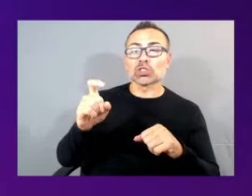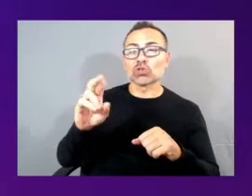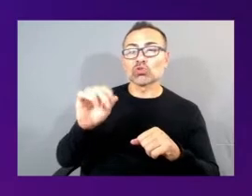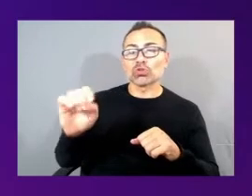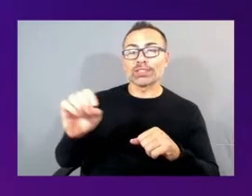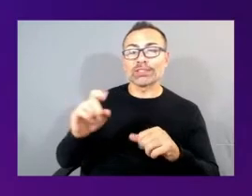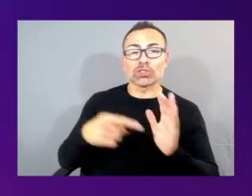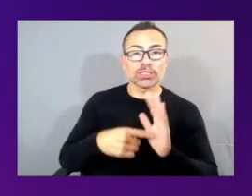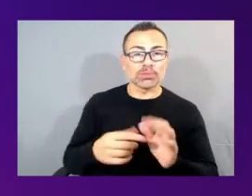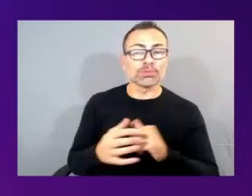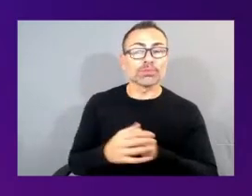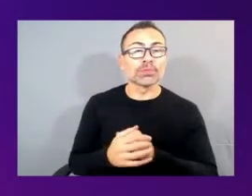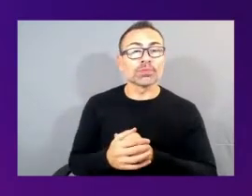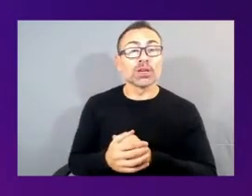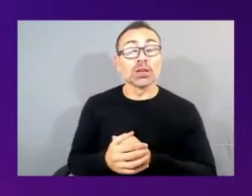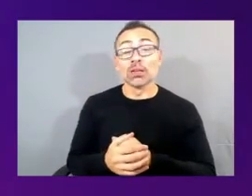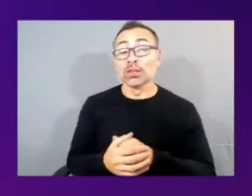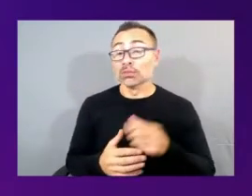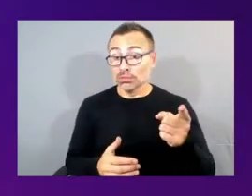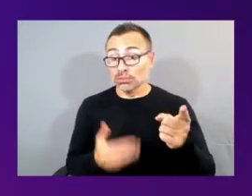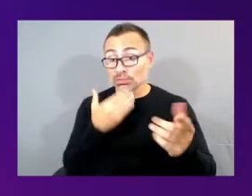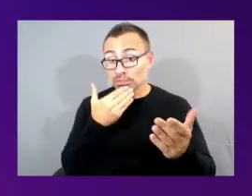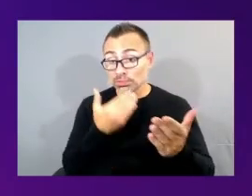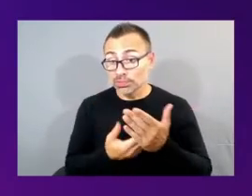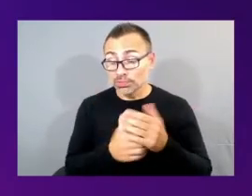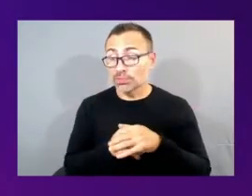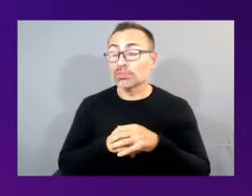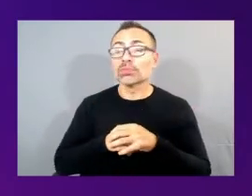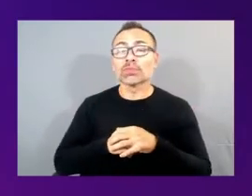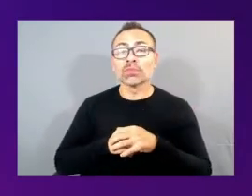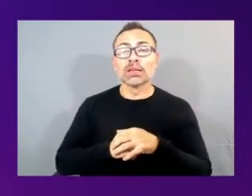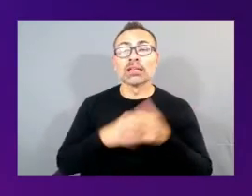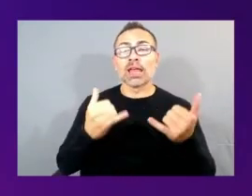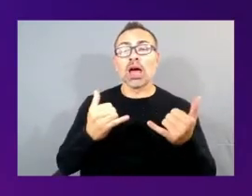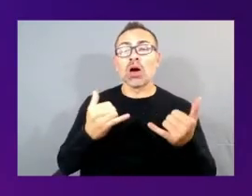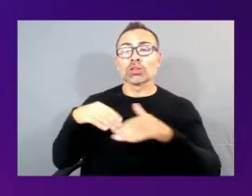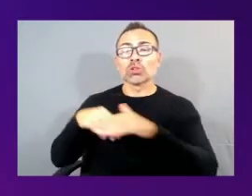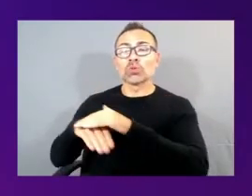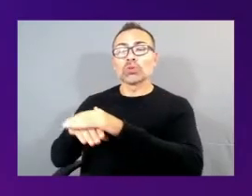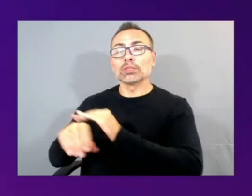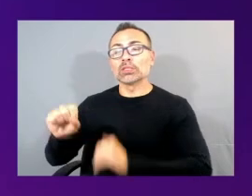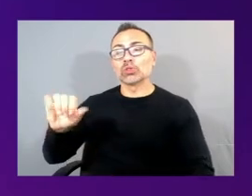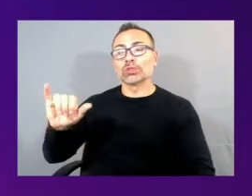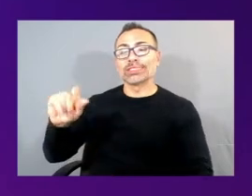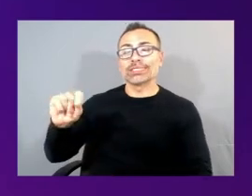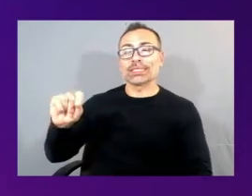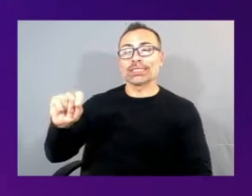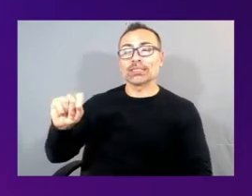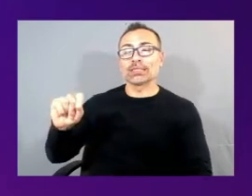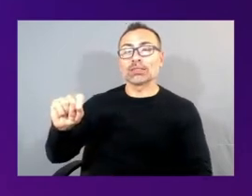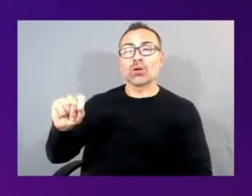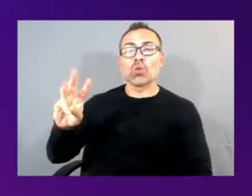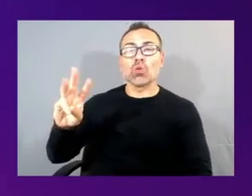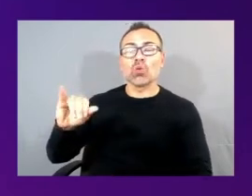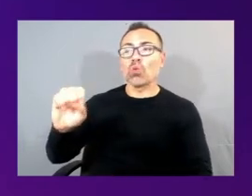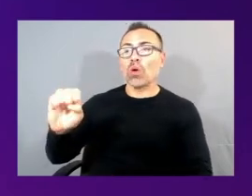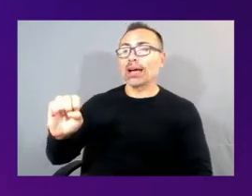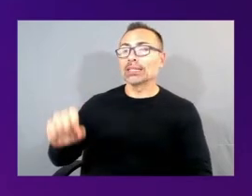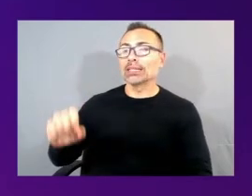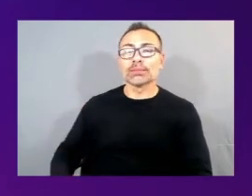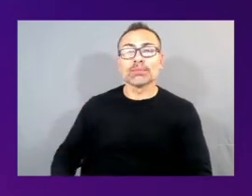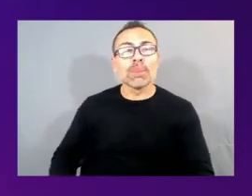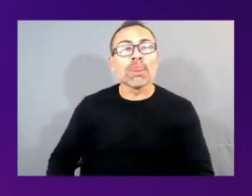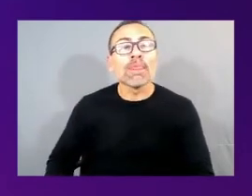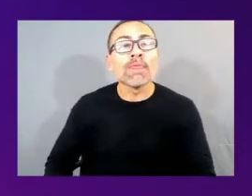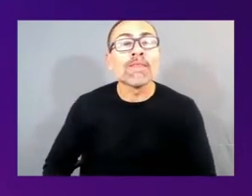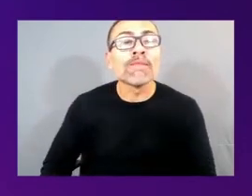Now, that's all good. Let's head into Sitewise. Now, as you can see right now, there's no device there. So if I refresh,